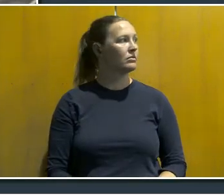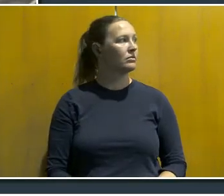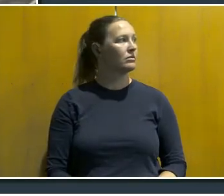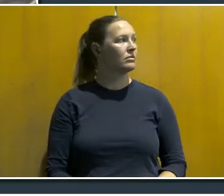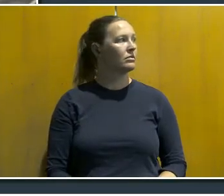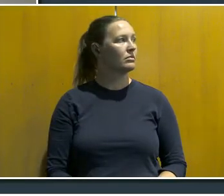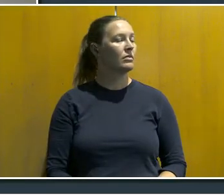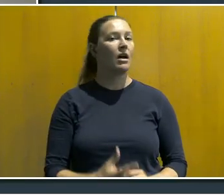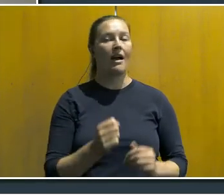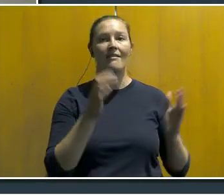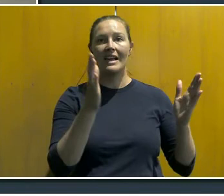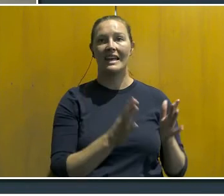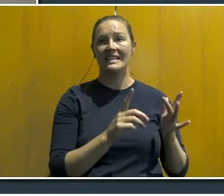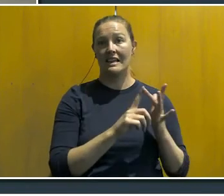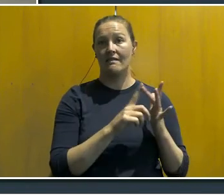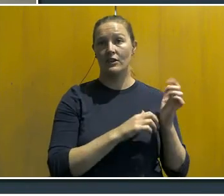We get less infrastructure,